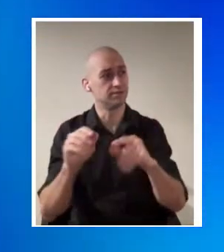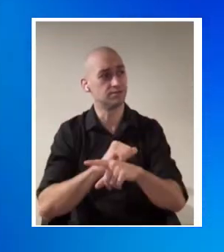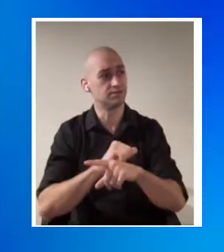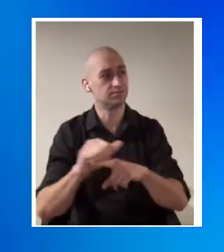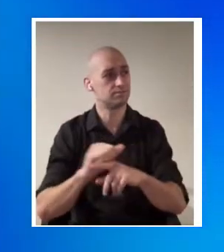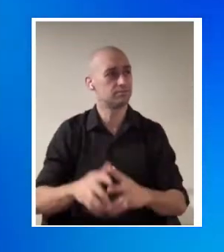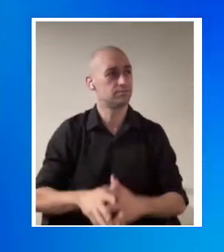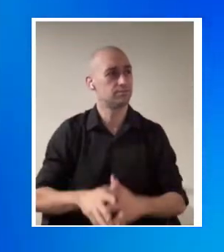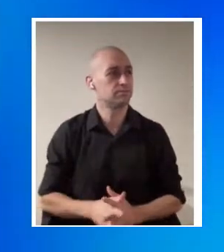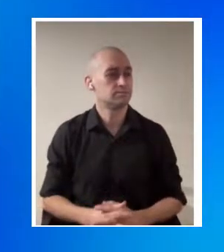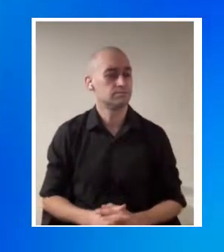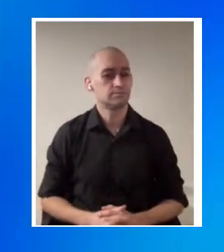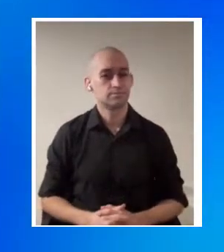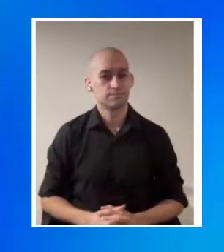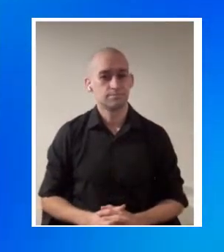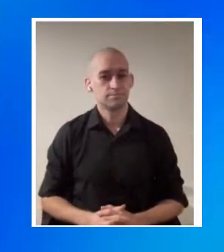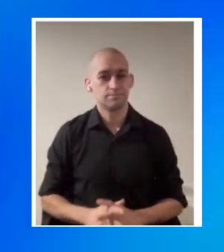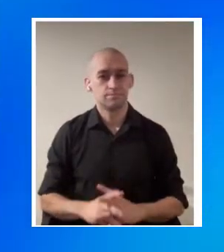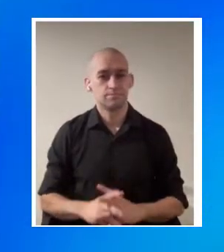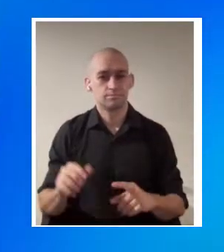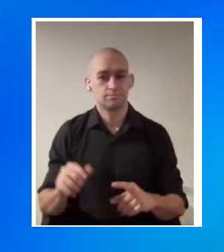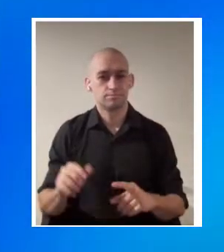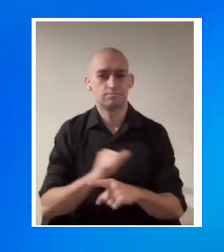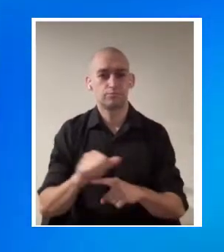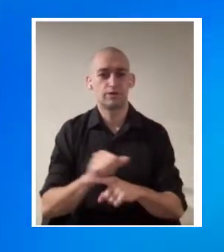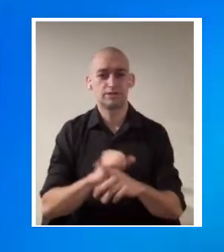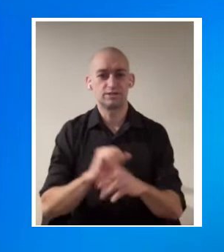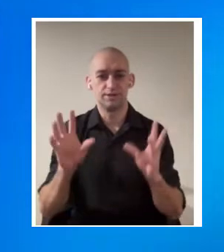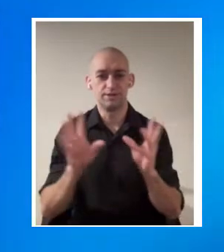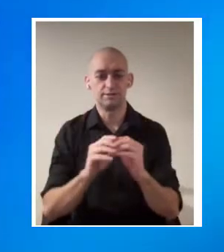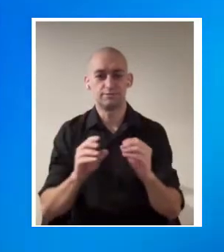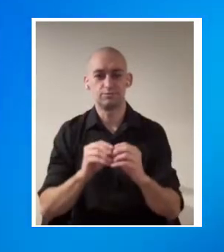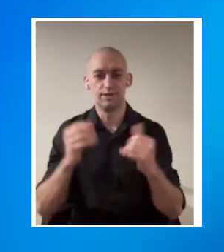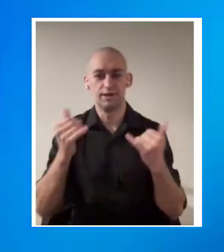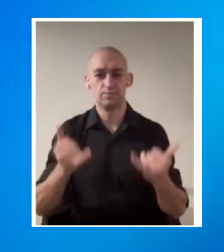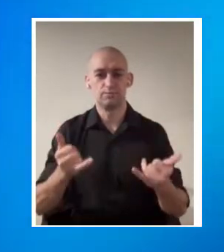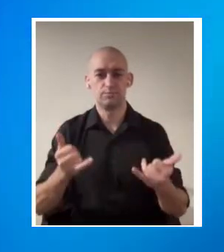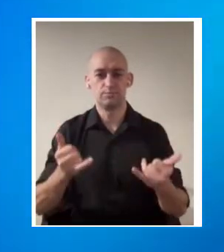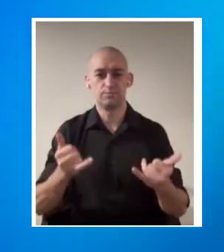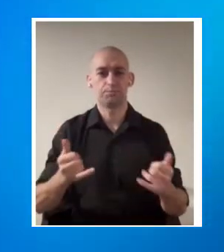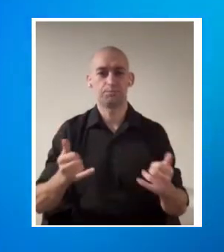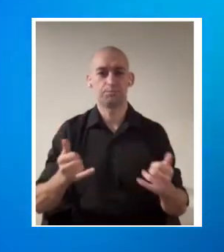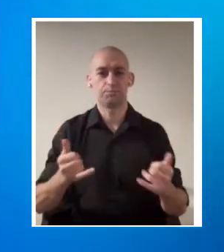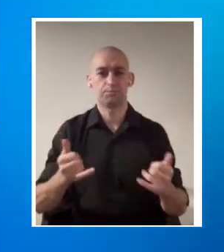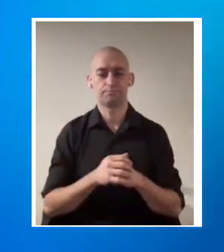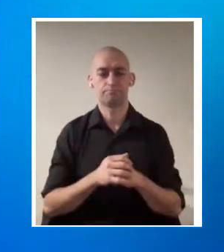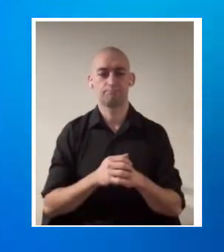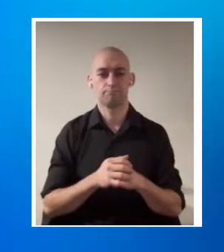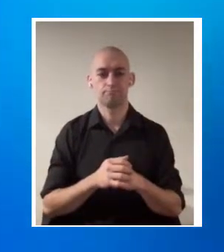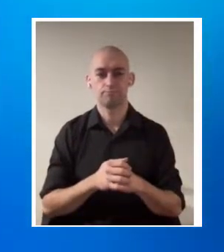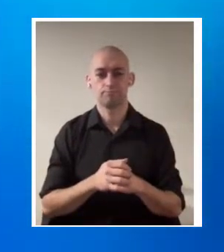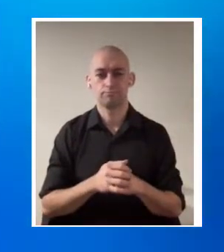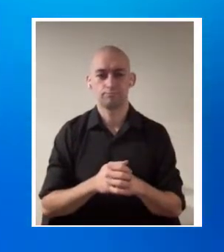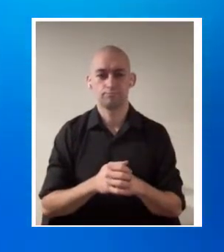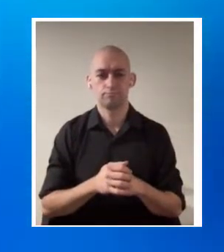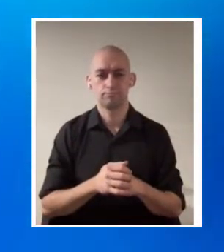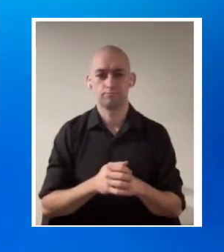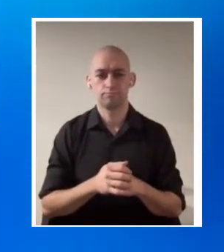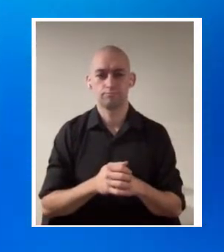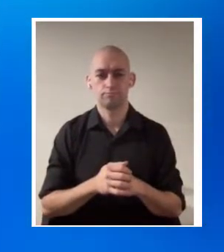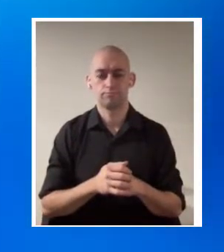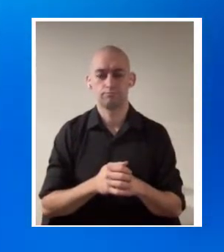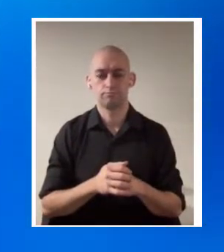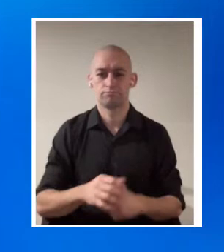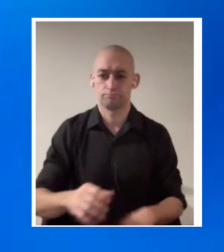Okay, so Diane, so It's a very tomorrow's- simple, quick process, but yes, it must be done. Okay, perfect. So you're gonna register like if you